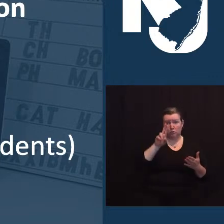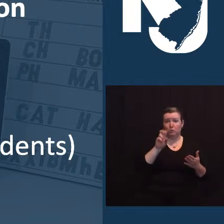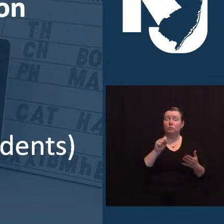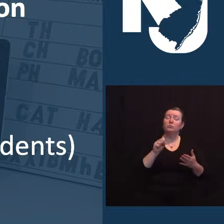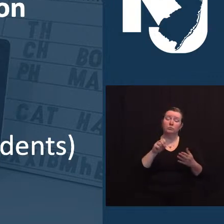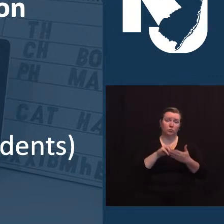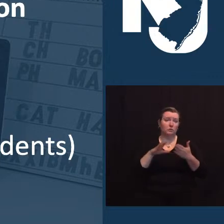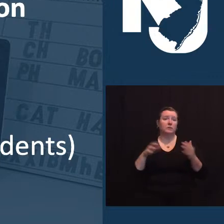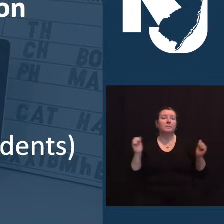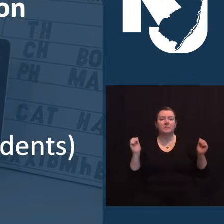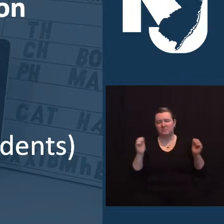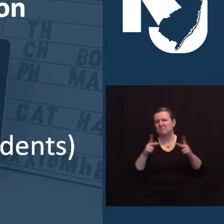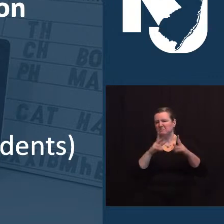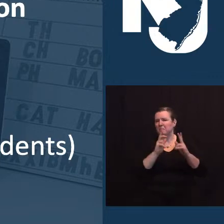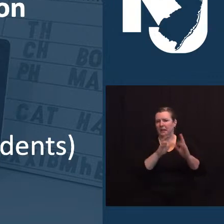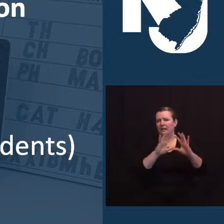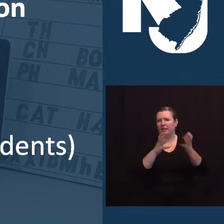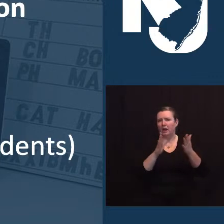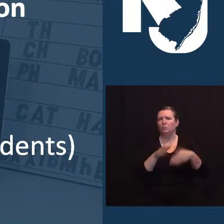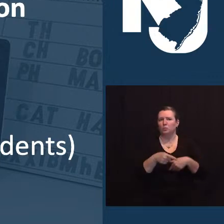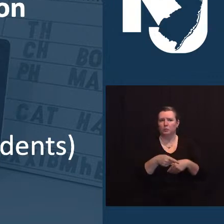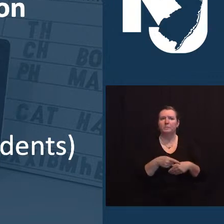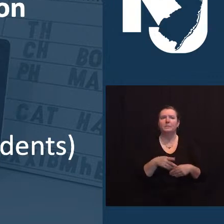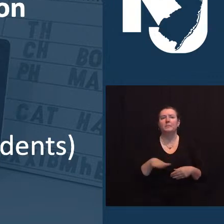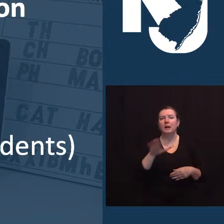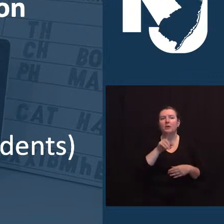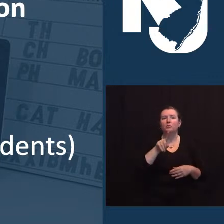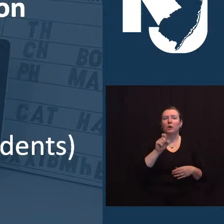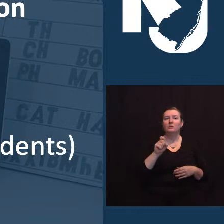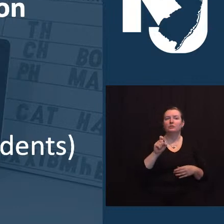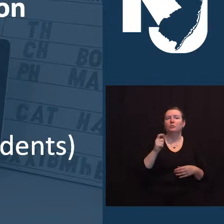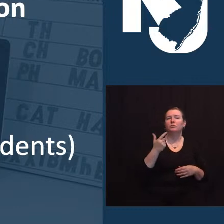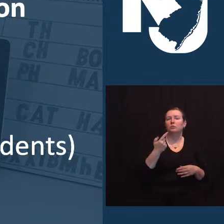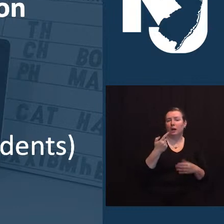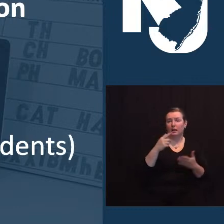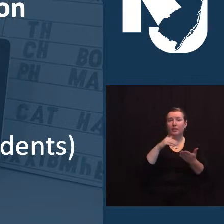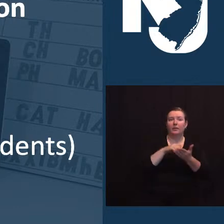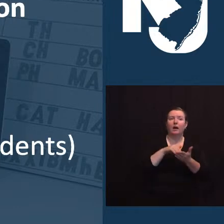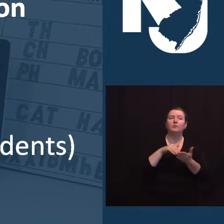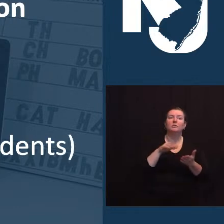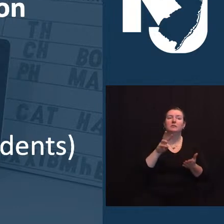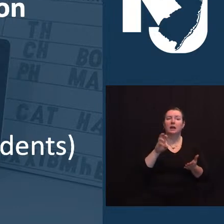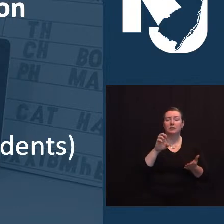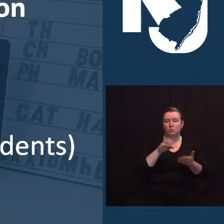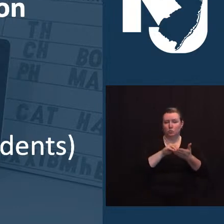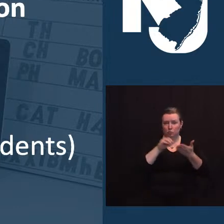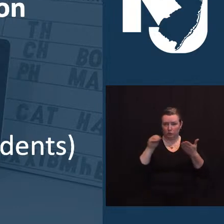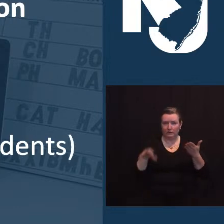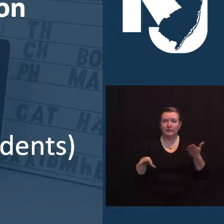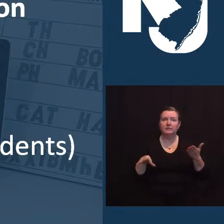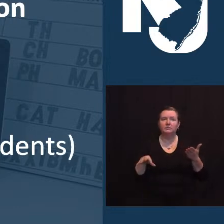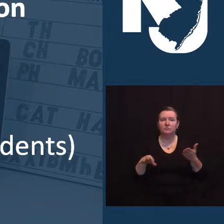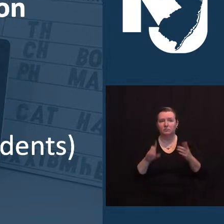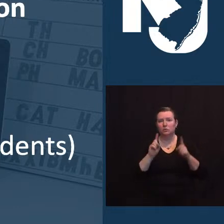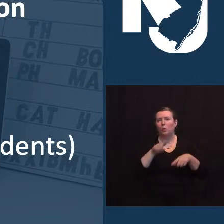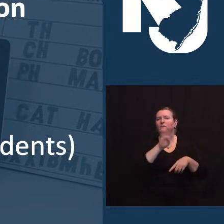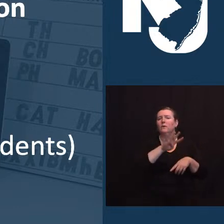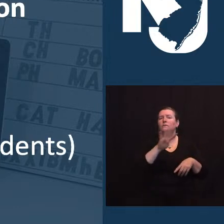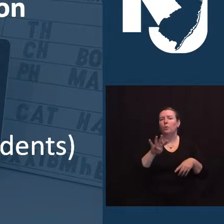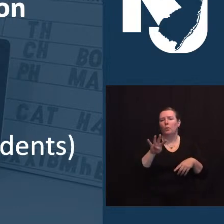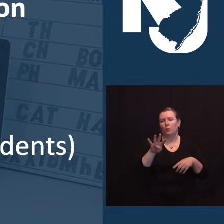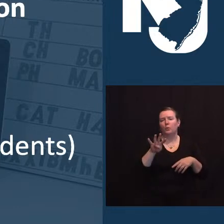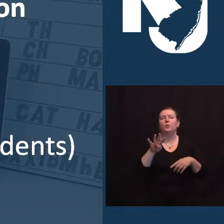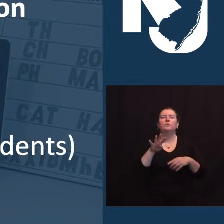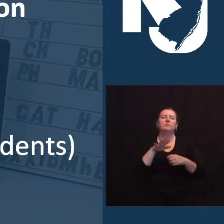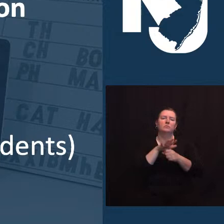form. Further, roughly 121,600 students are in 44 districts that are implementing a